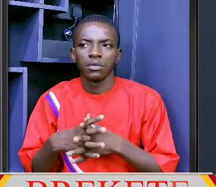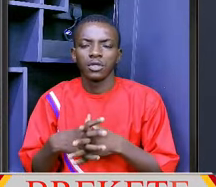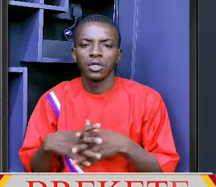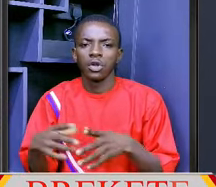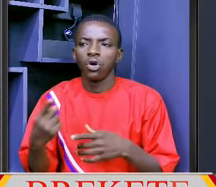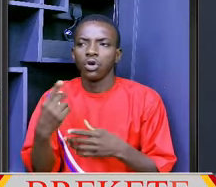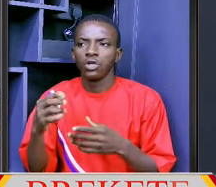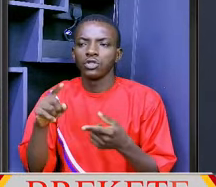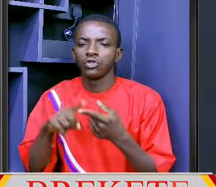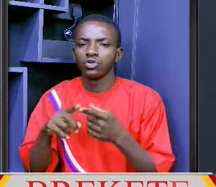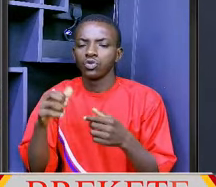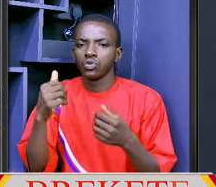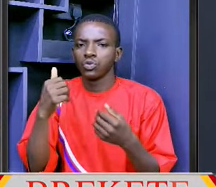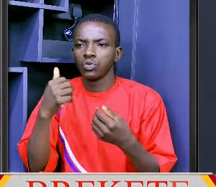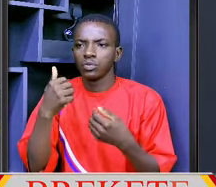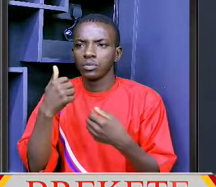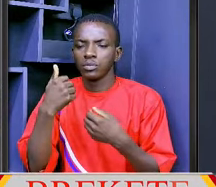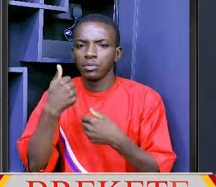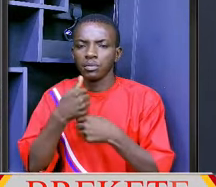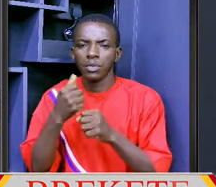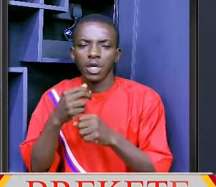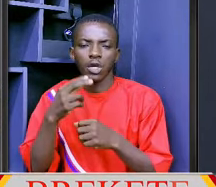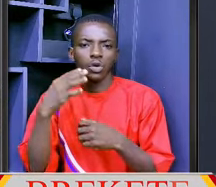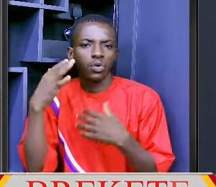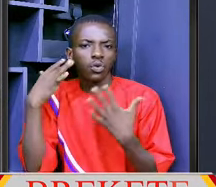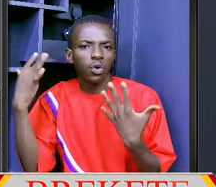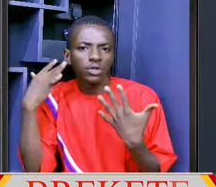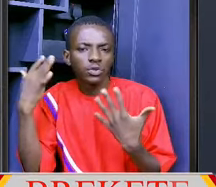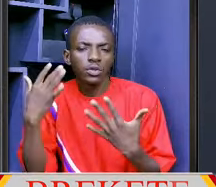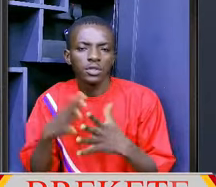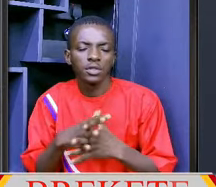Is it only to make noise as feel low?